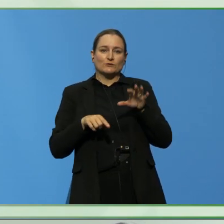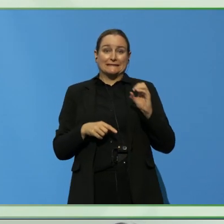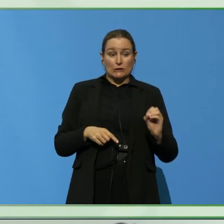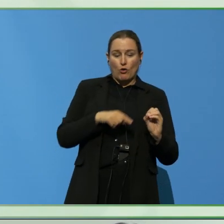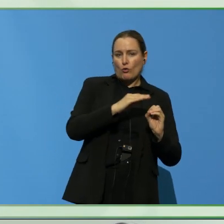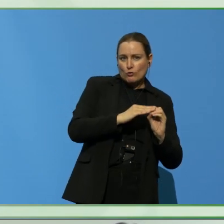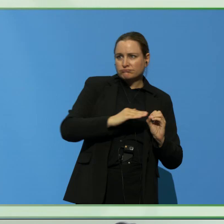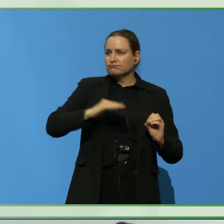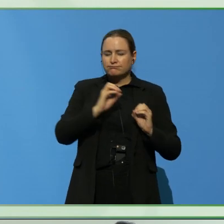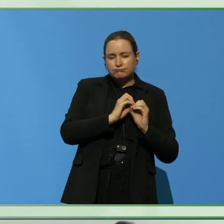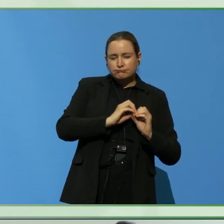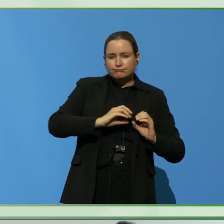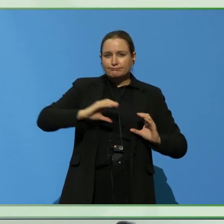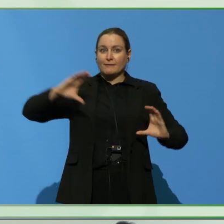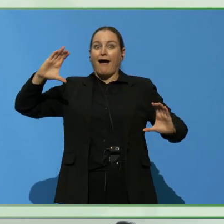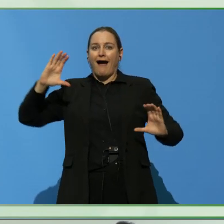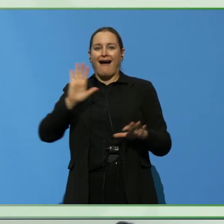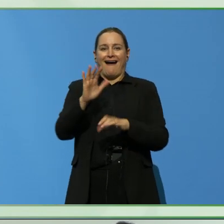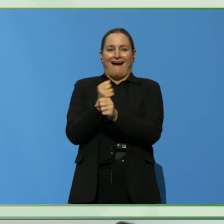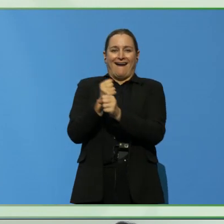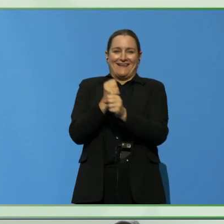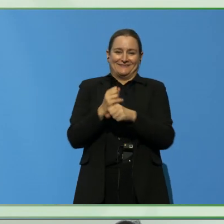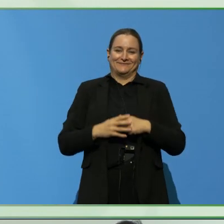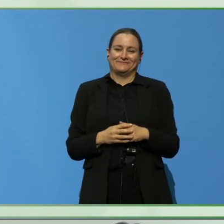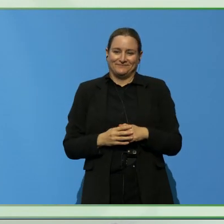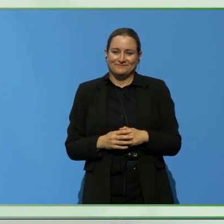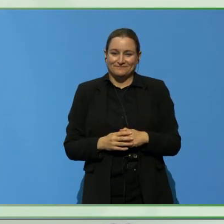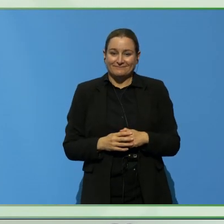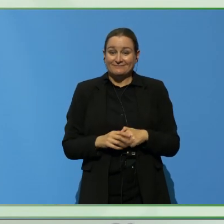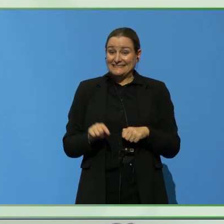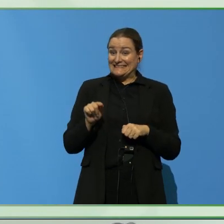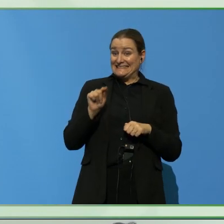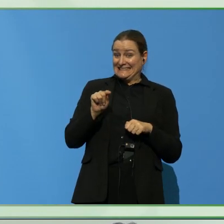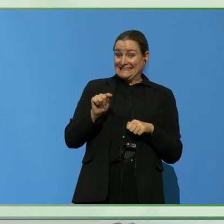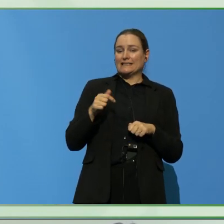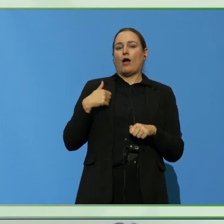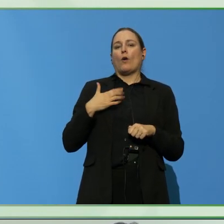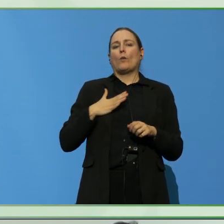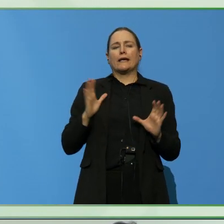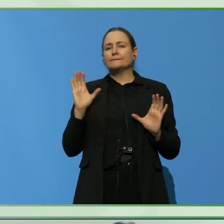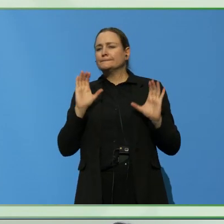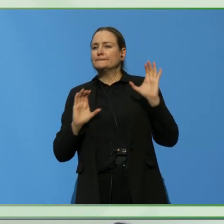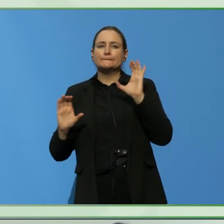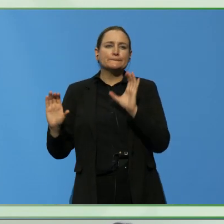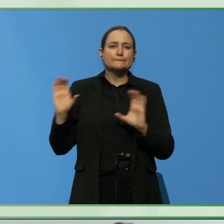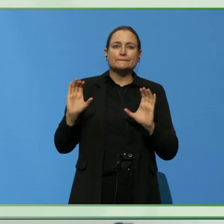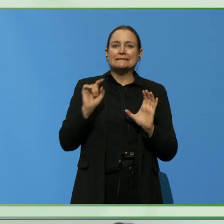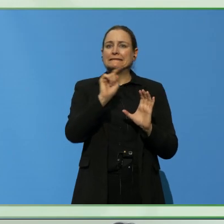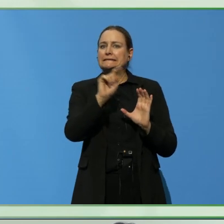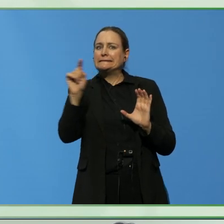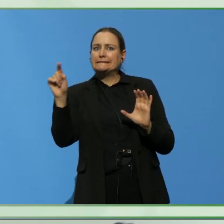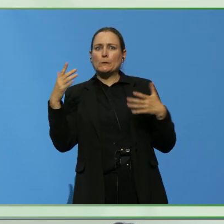of the sessions yesterday, you were hearing the amazing scaling fellows. That's the kind of innovators that we are trying to support and help scale their